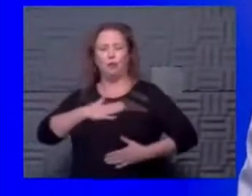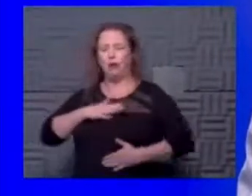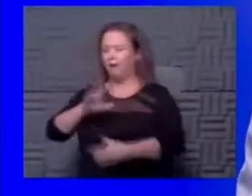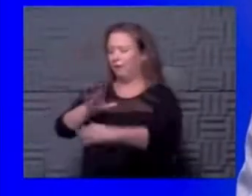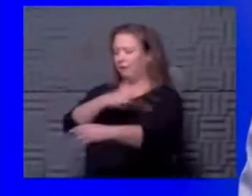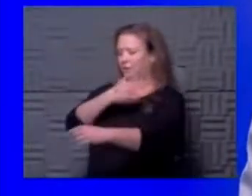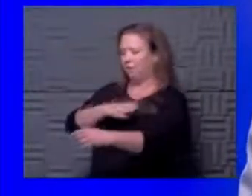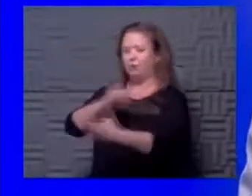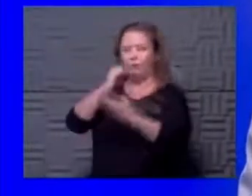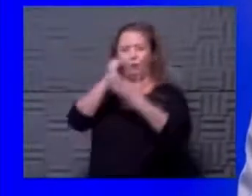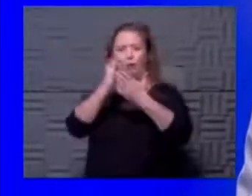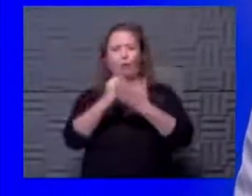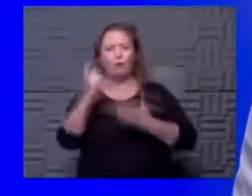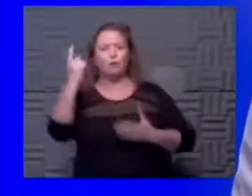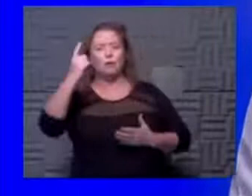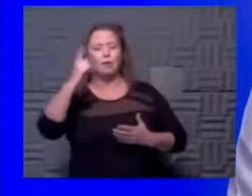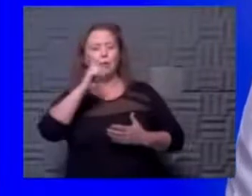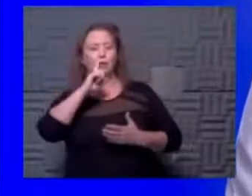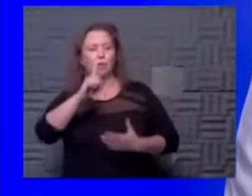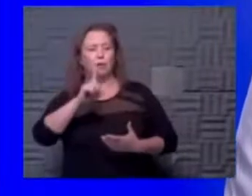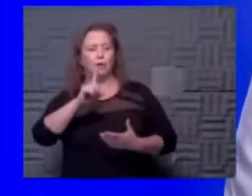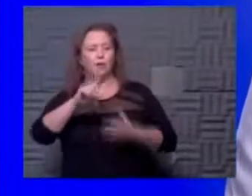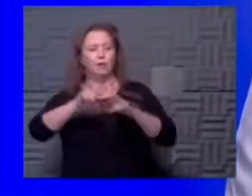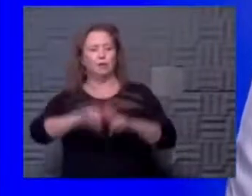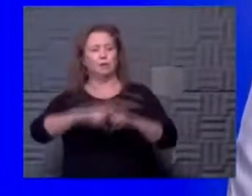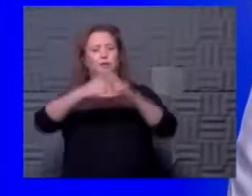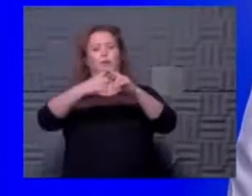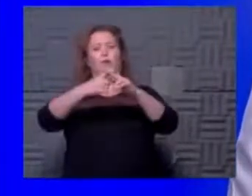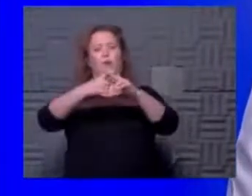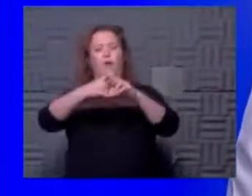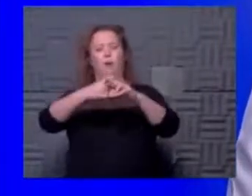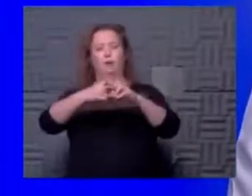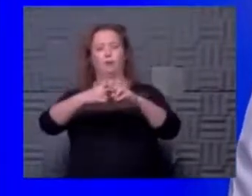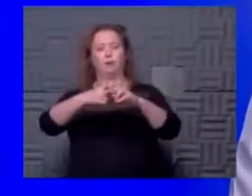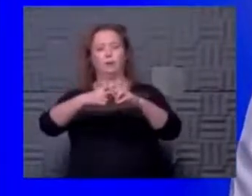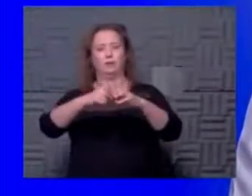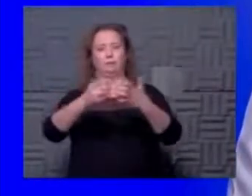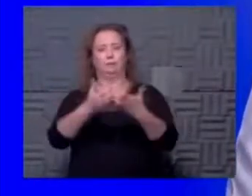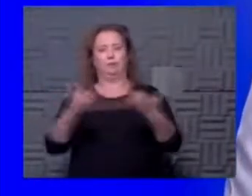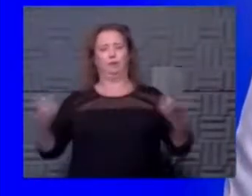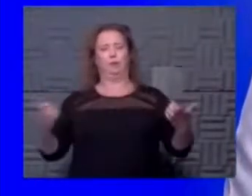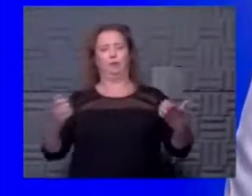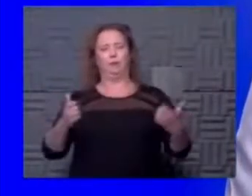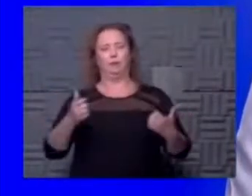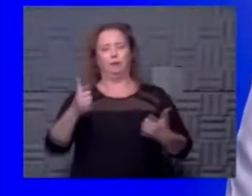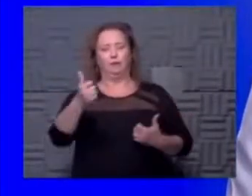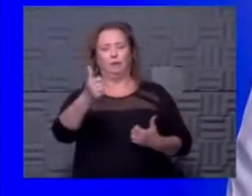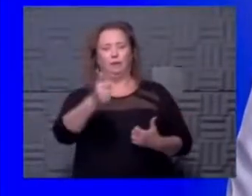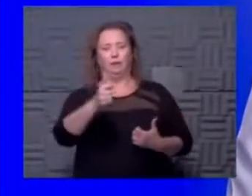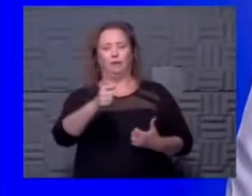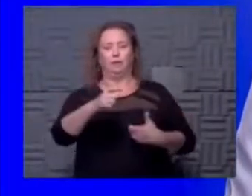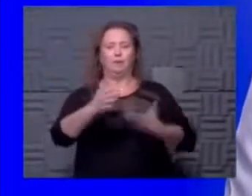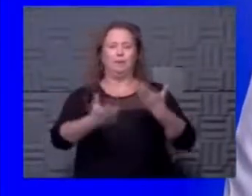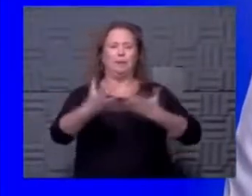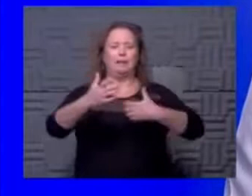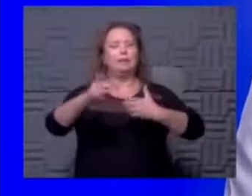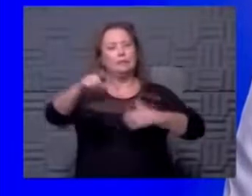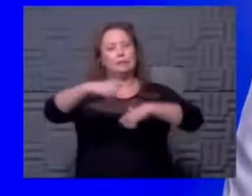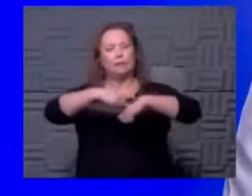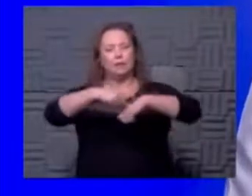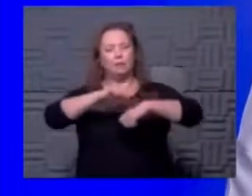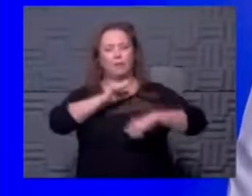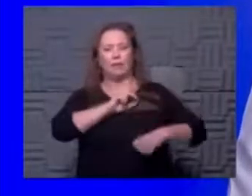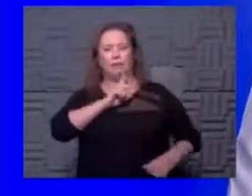music or art or something like that, to really start to break out of that. And it may take time. Don't get upset or